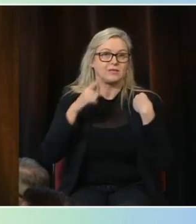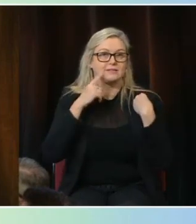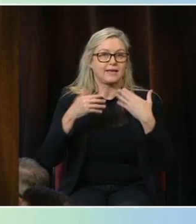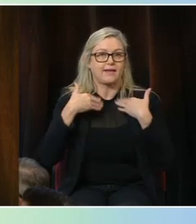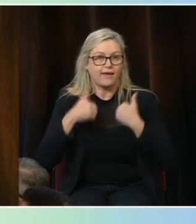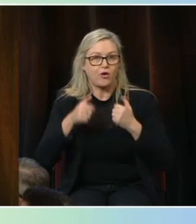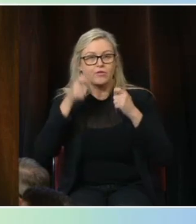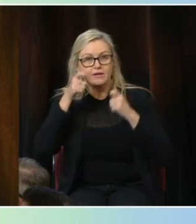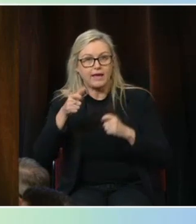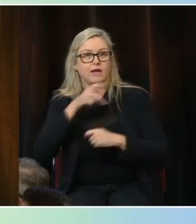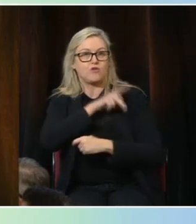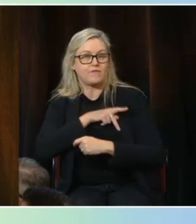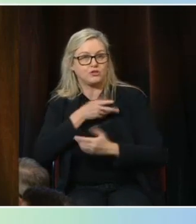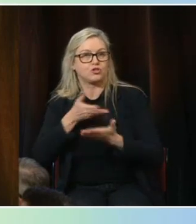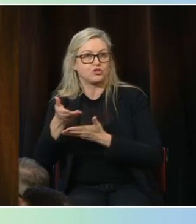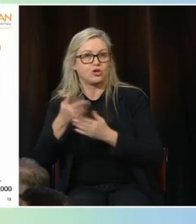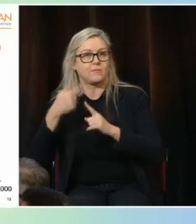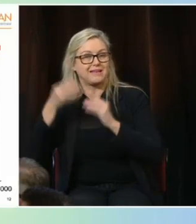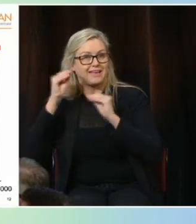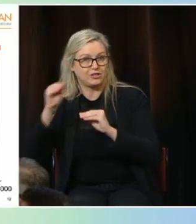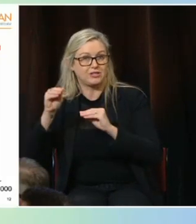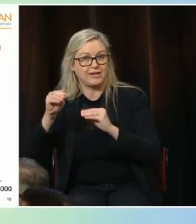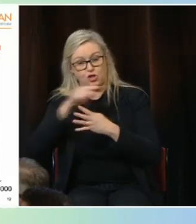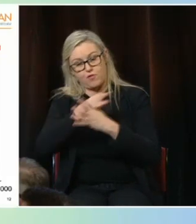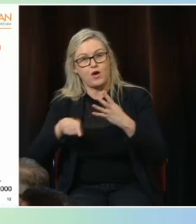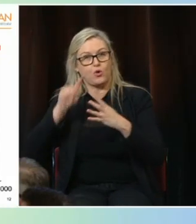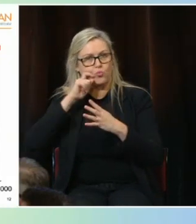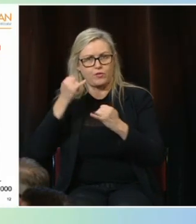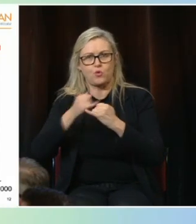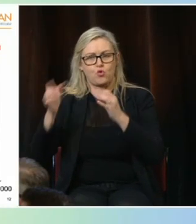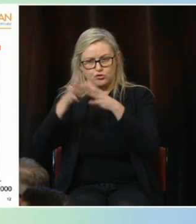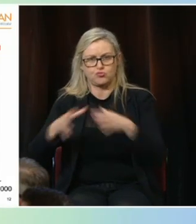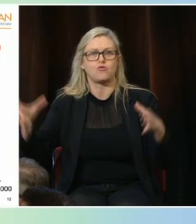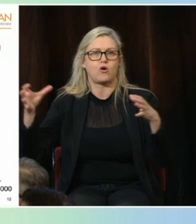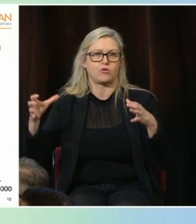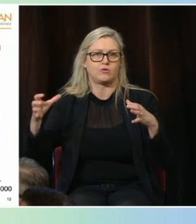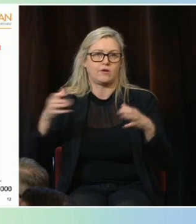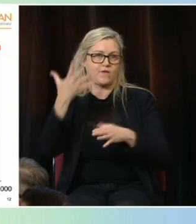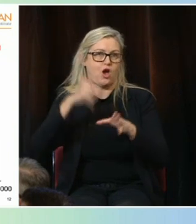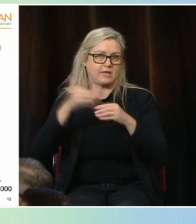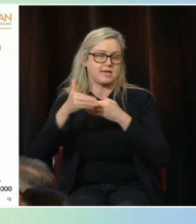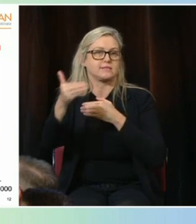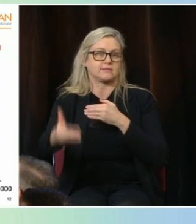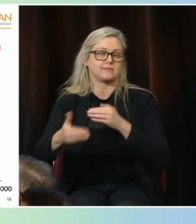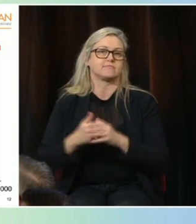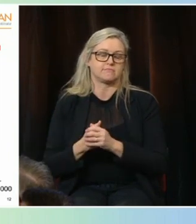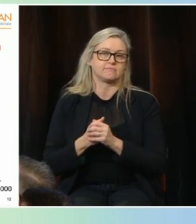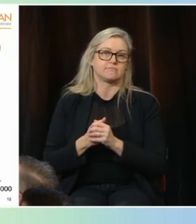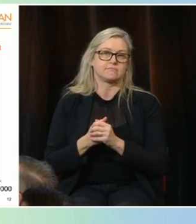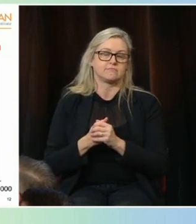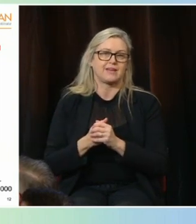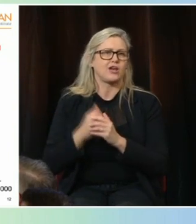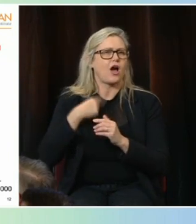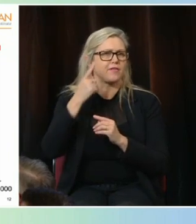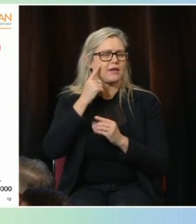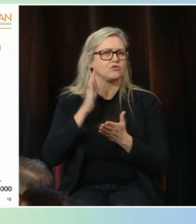Professional Services and education will be the biggest growth areas in the next five years and I think it is a very fair reading of history